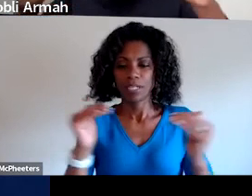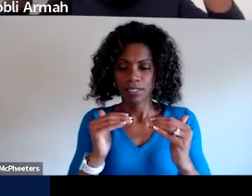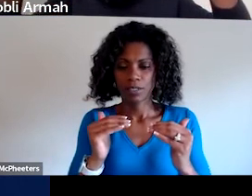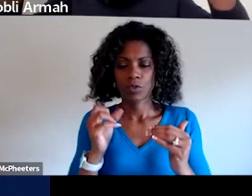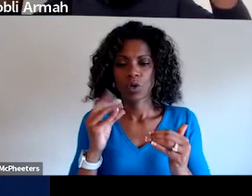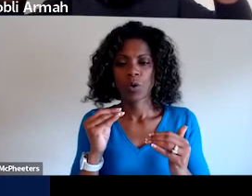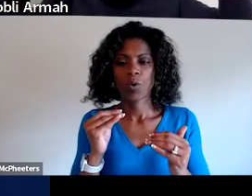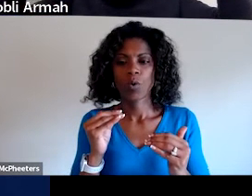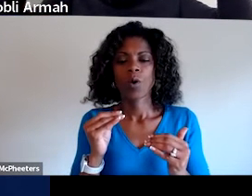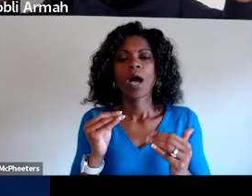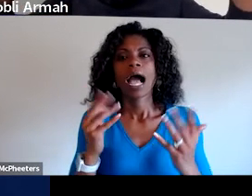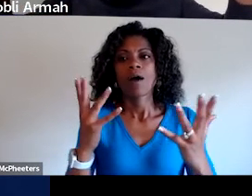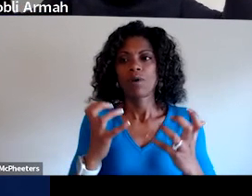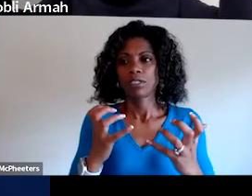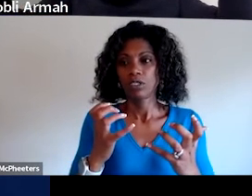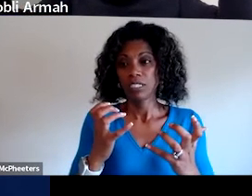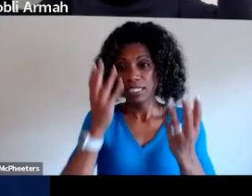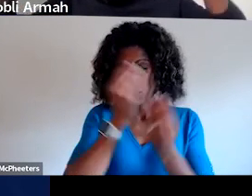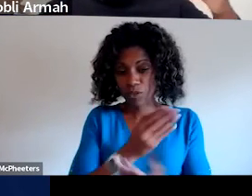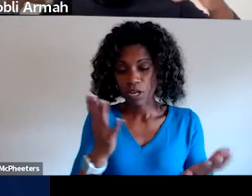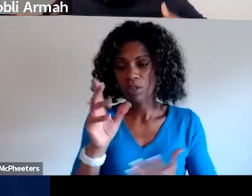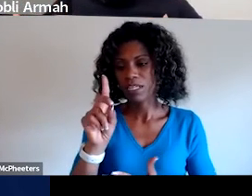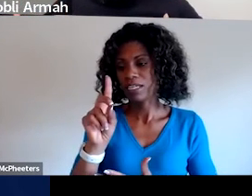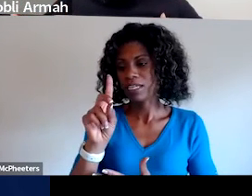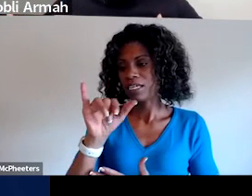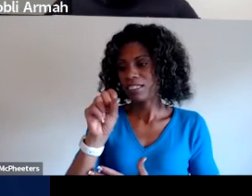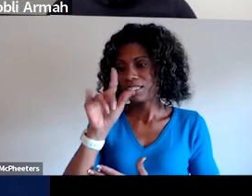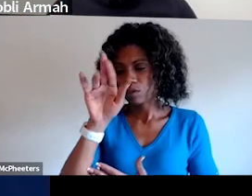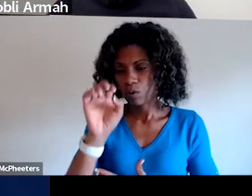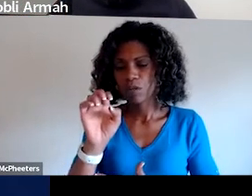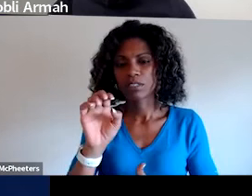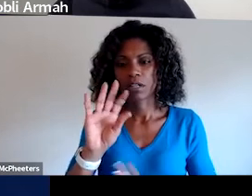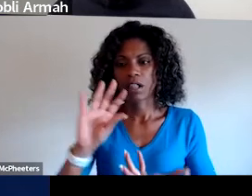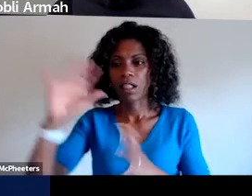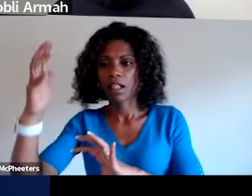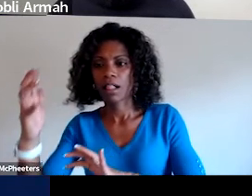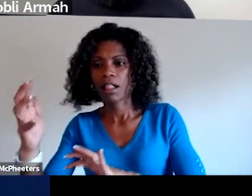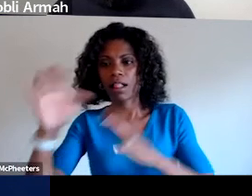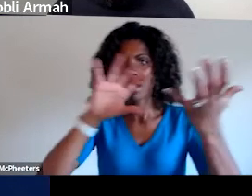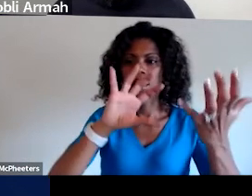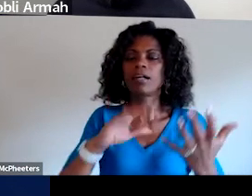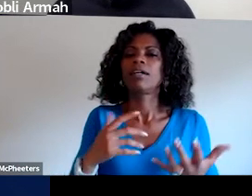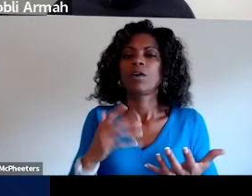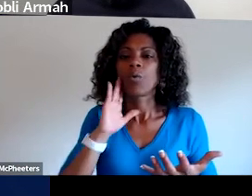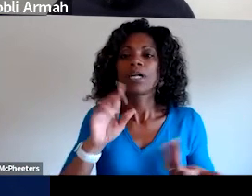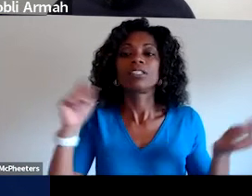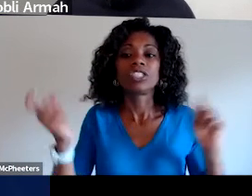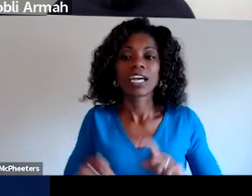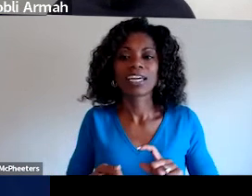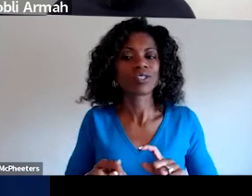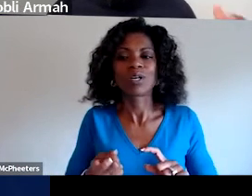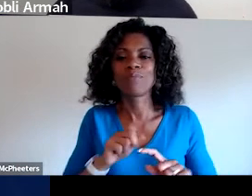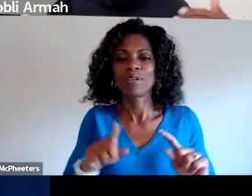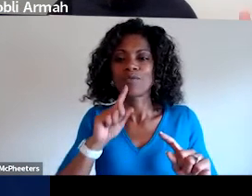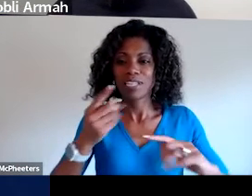that the discourse continues to change, but the underlying issues are almost consistent. The other thing I